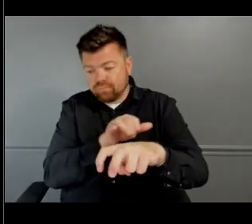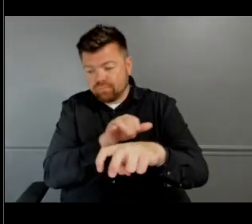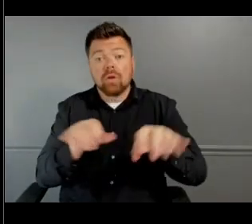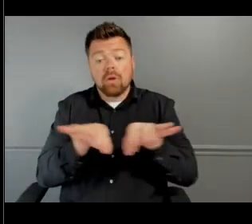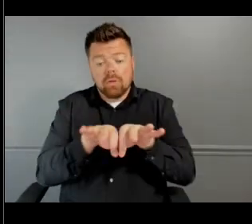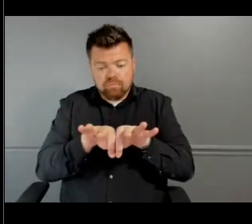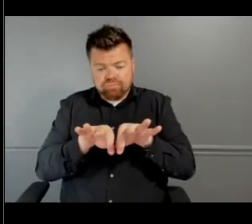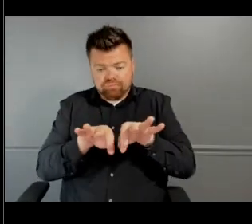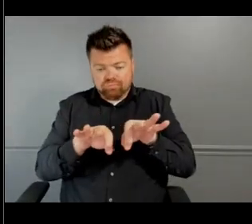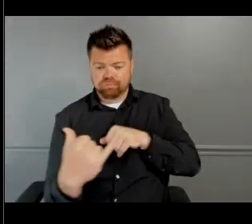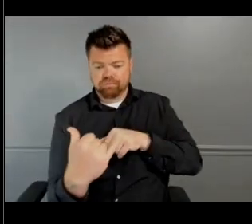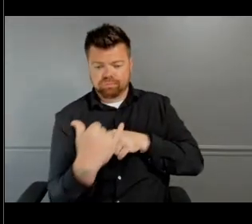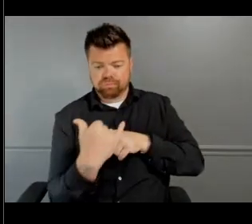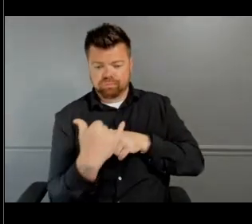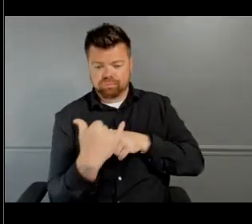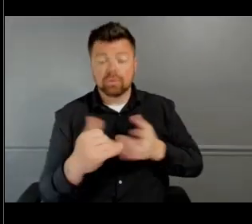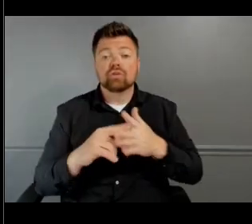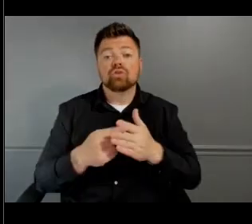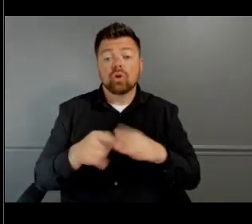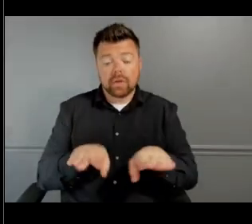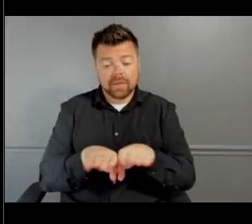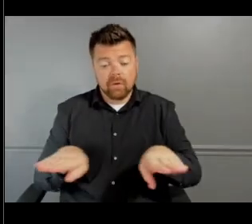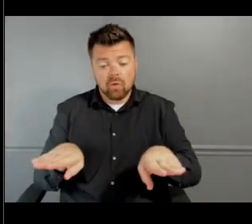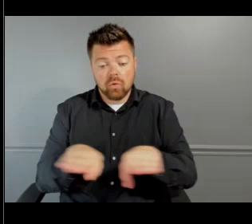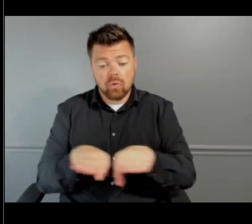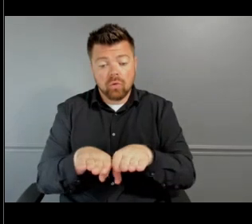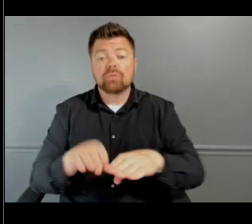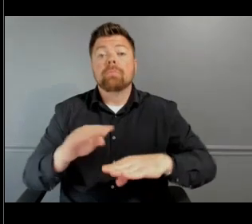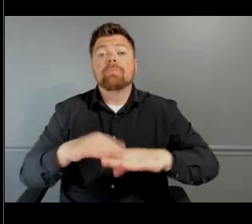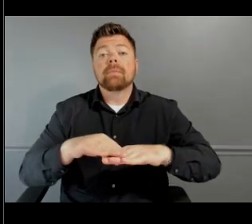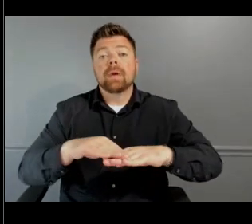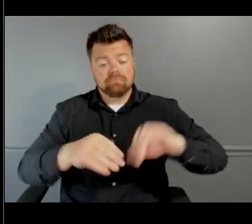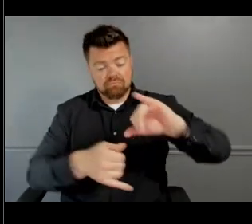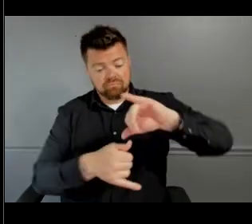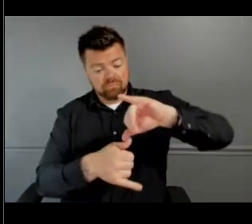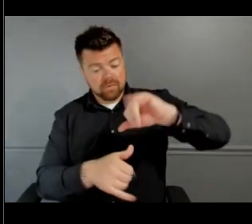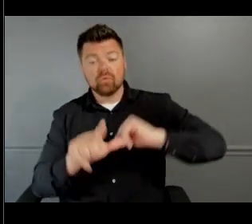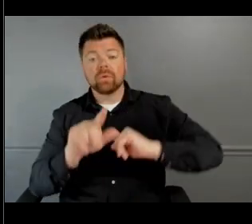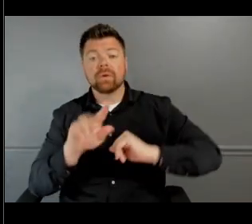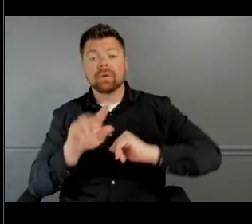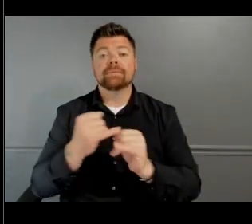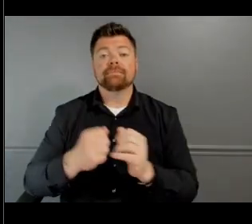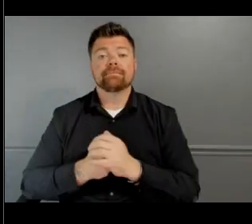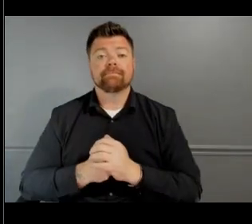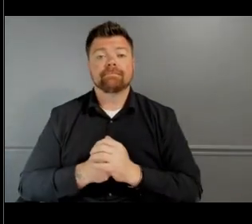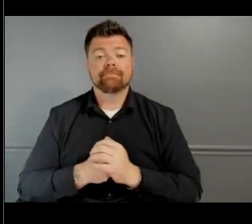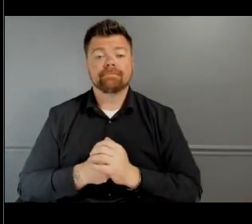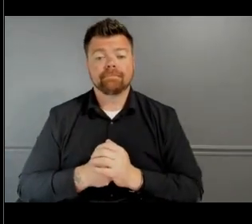at the floor to a minimum height of 24 inches.